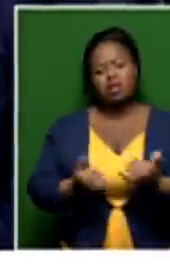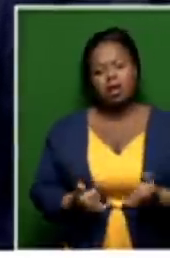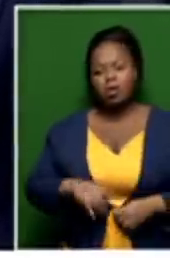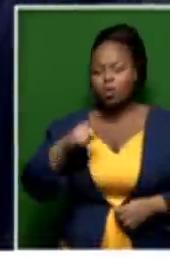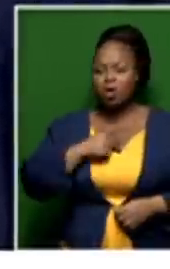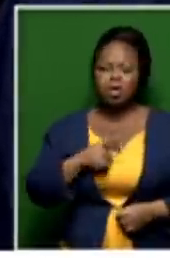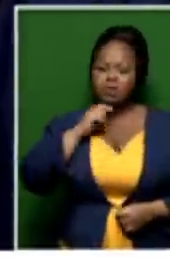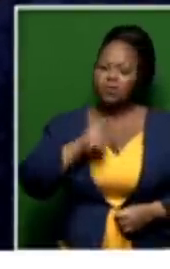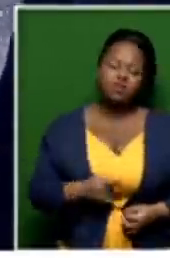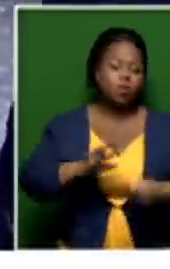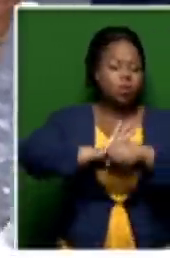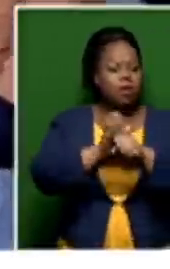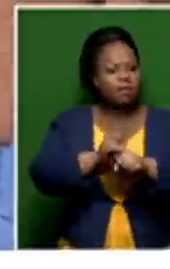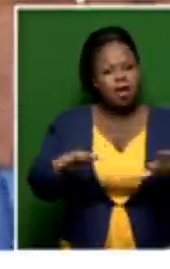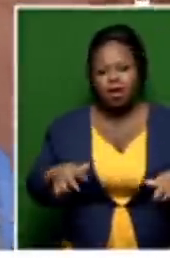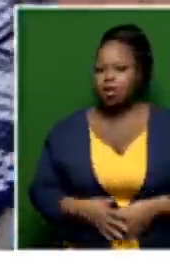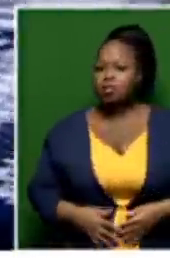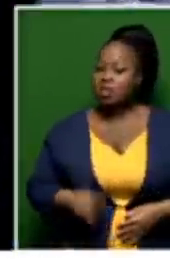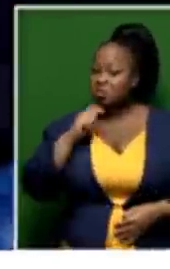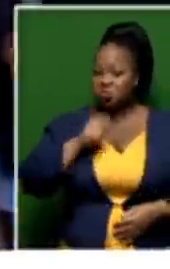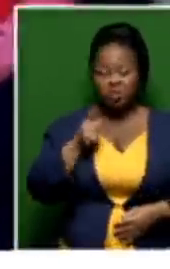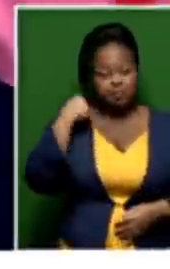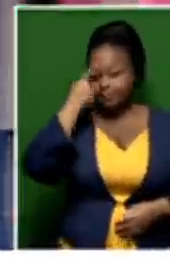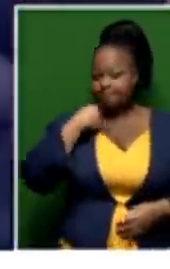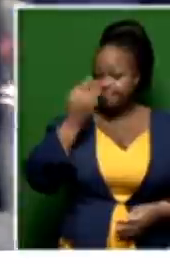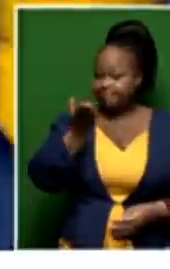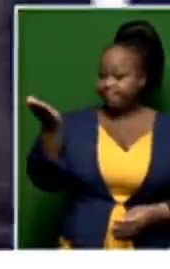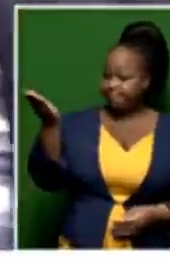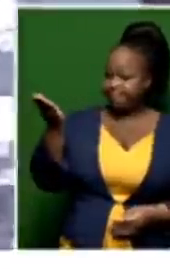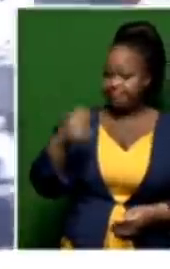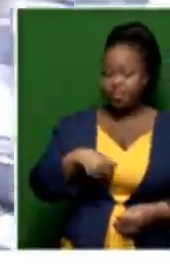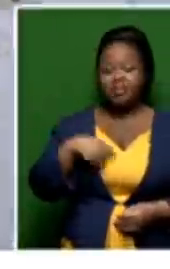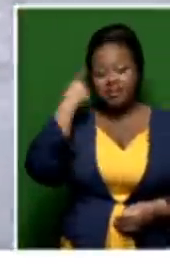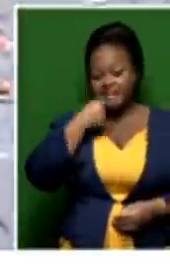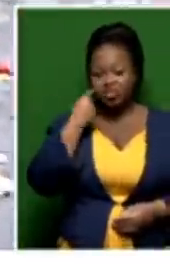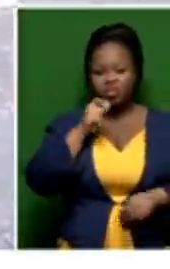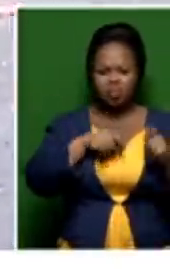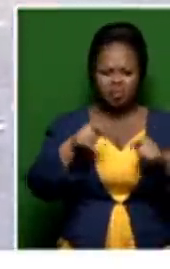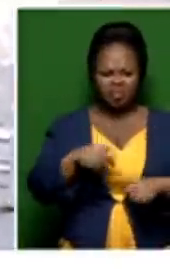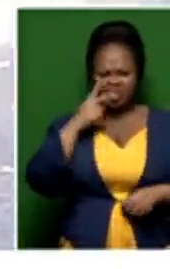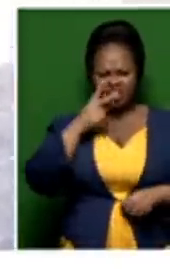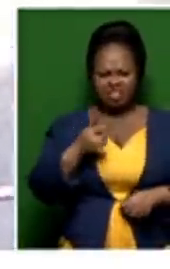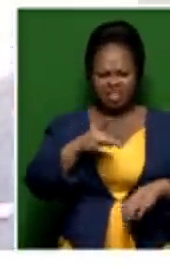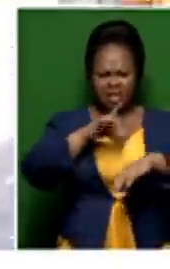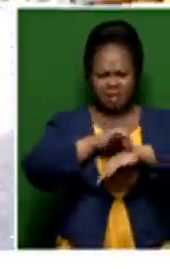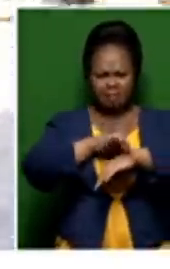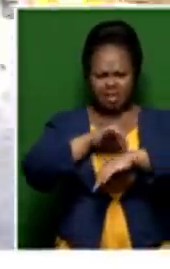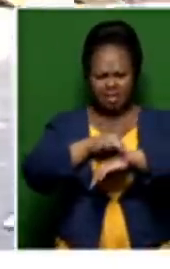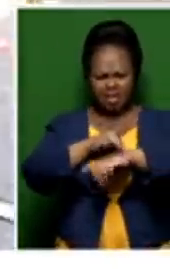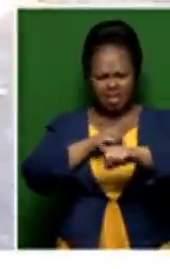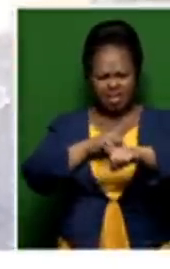the effects of COVID-19. But these are the faces. These are the faces of those. I see a medical,